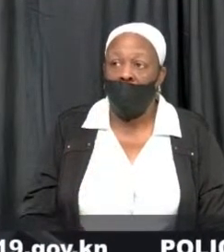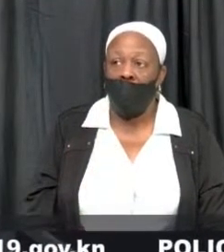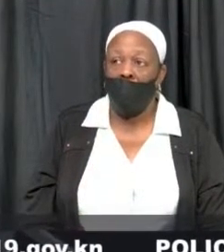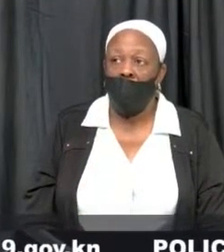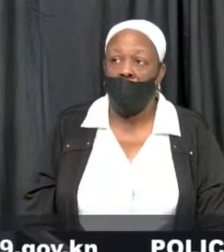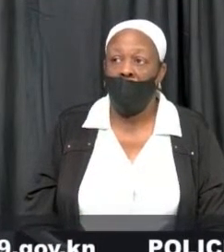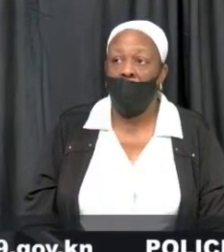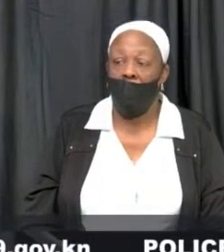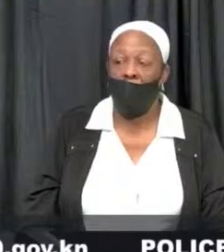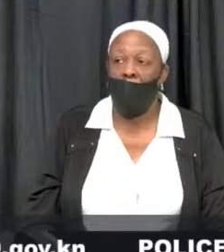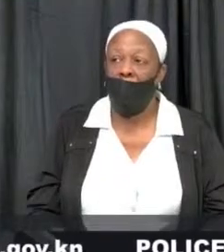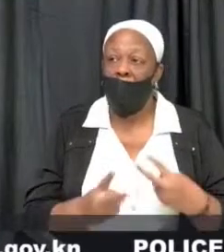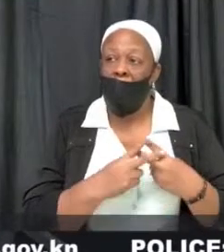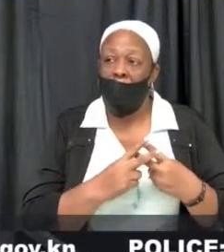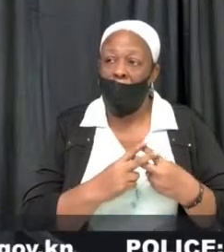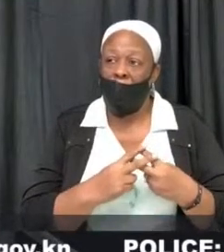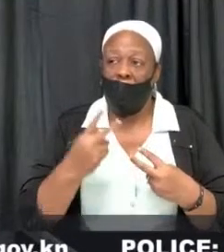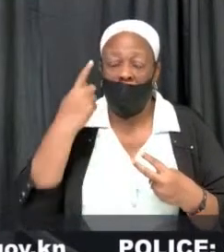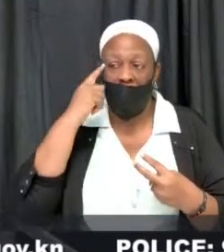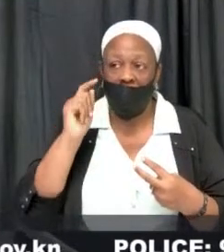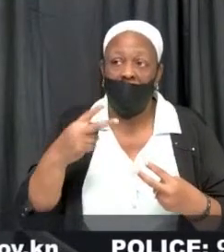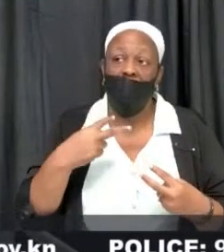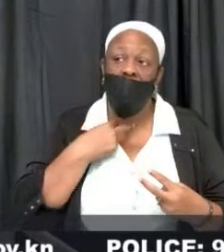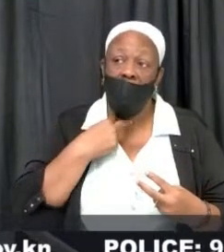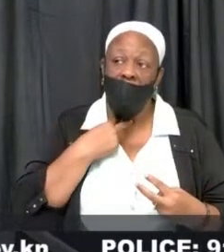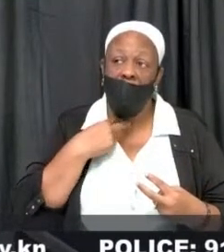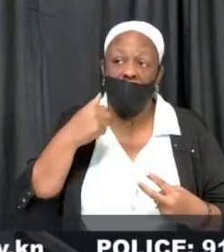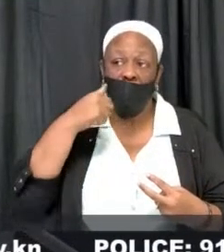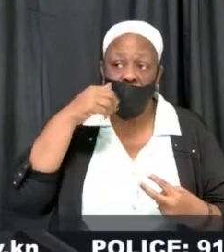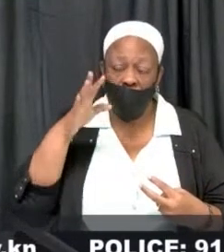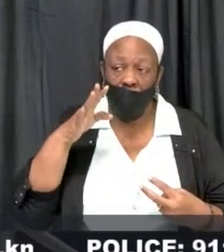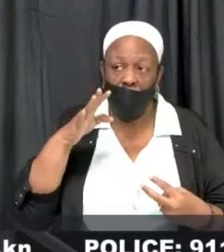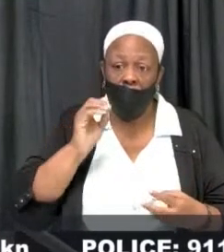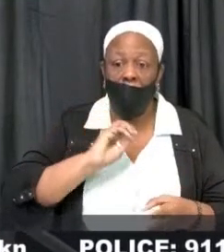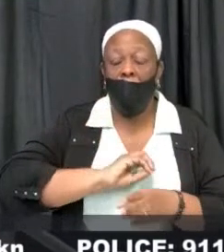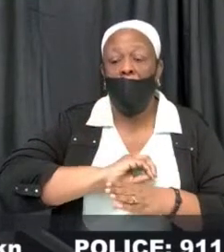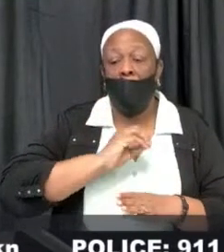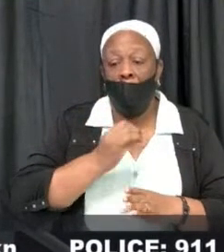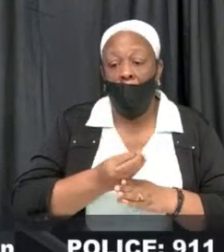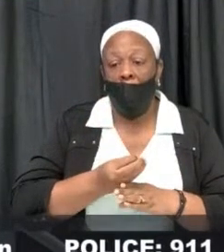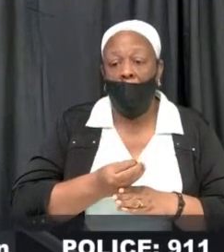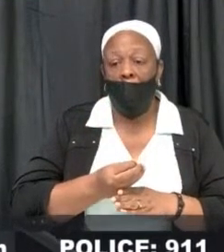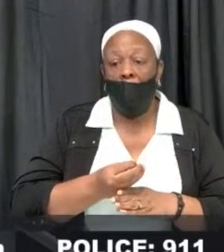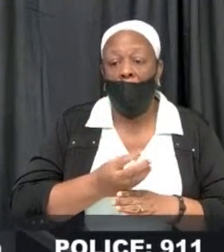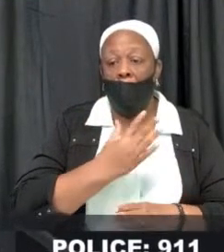or a mother who is breastfeeding to take the vaccine?